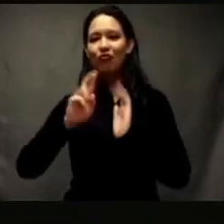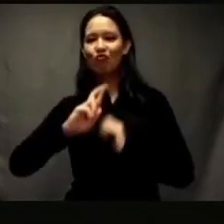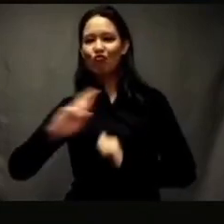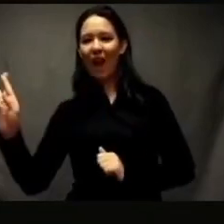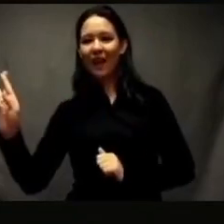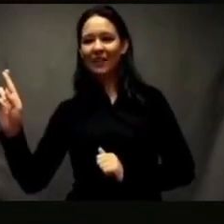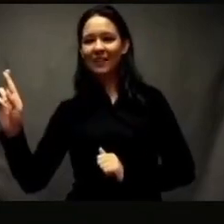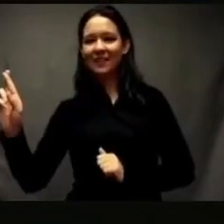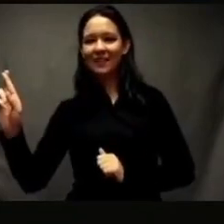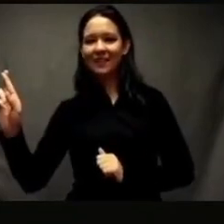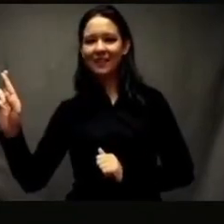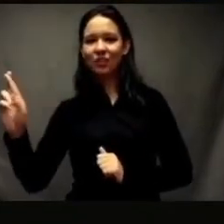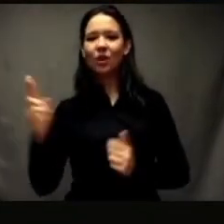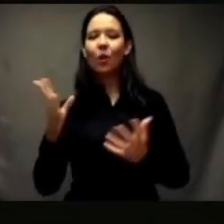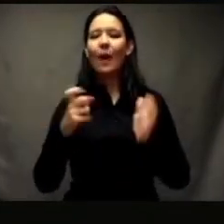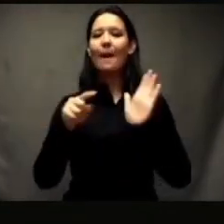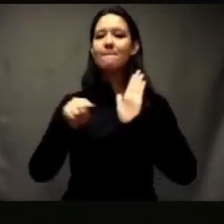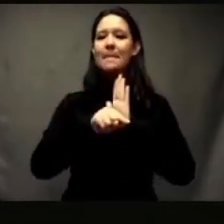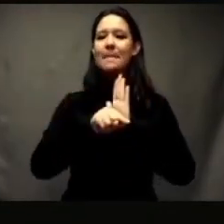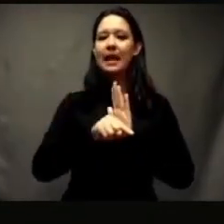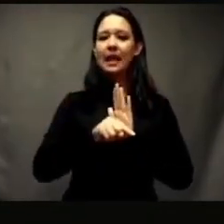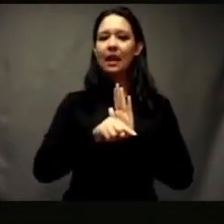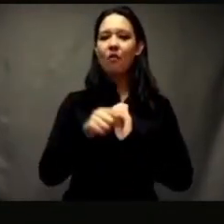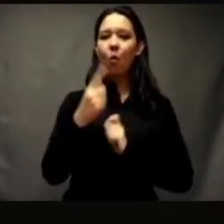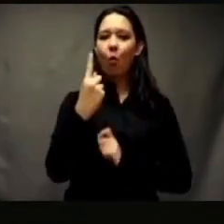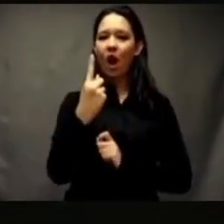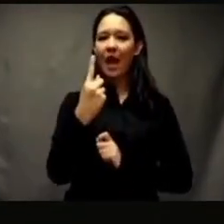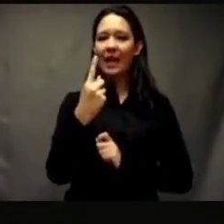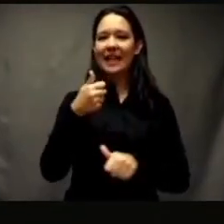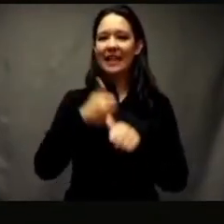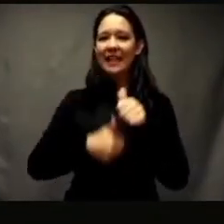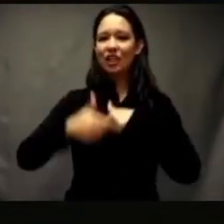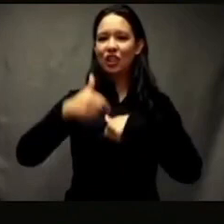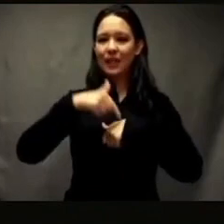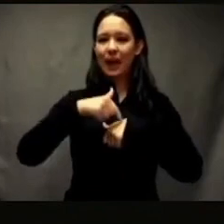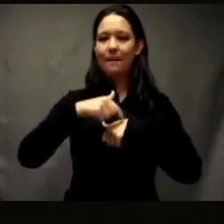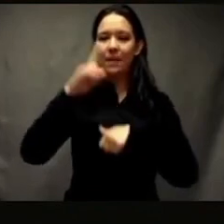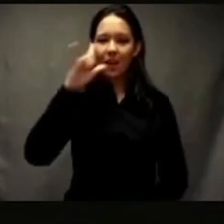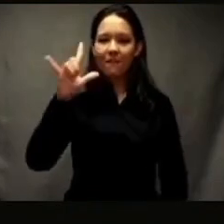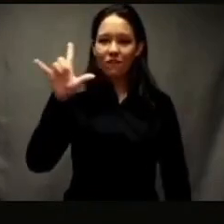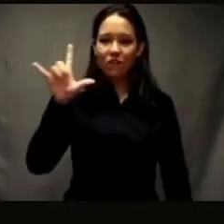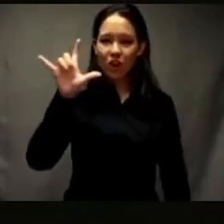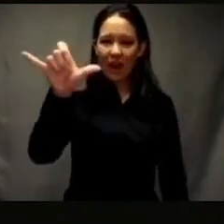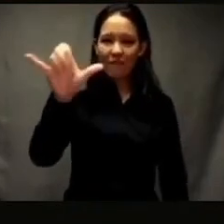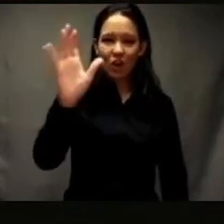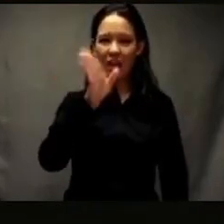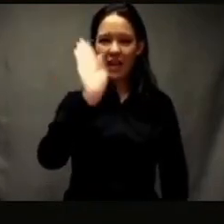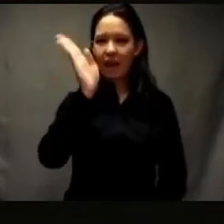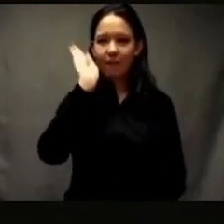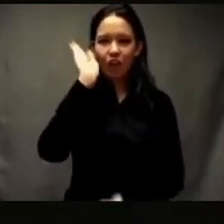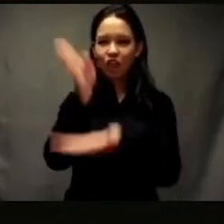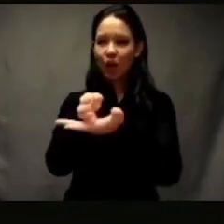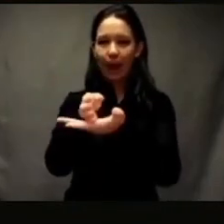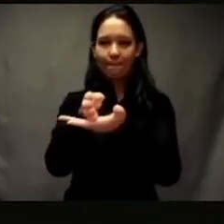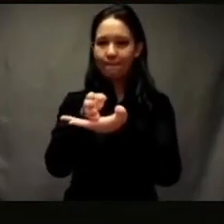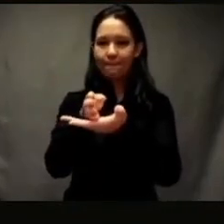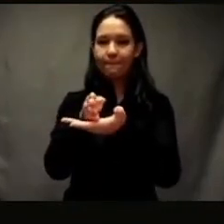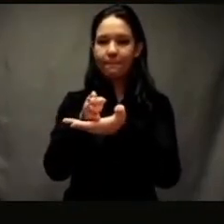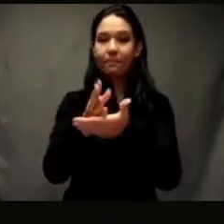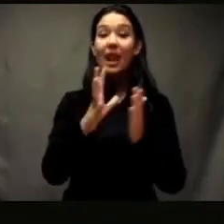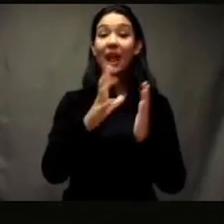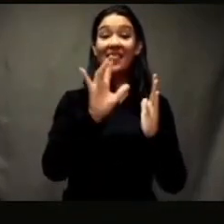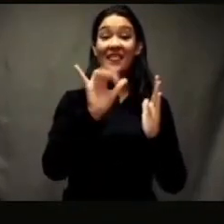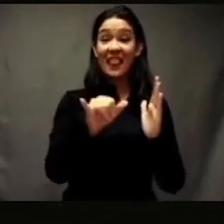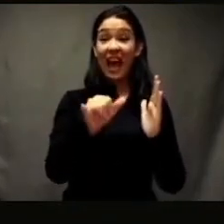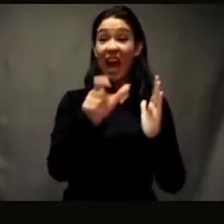to move -1 steps each time forever and never stop. And I'm actually going to just duplicate that script.